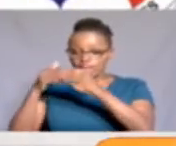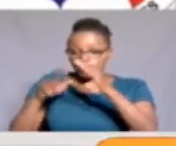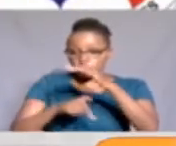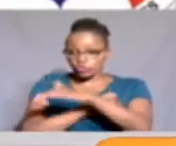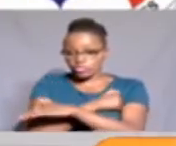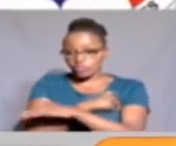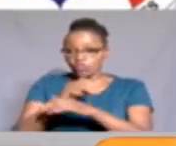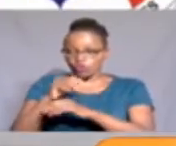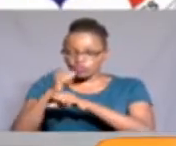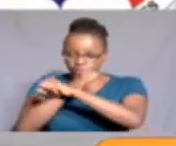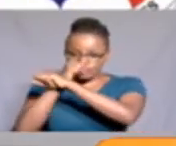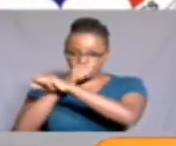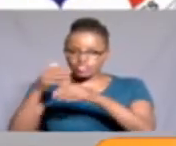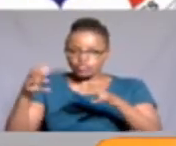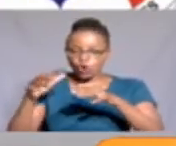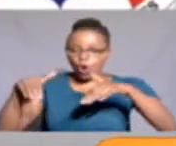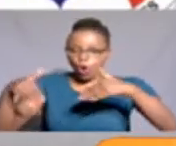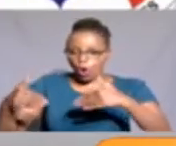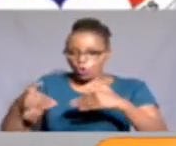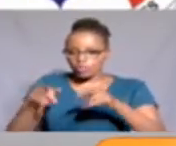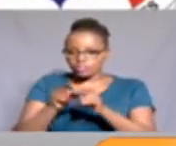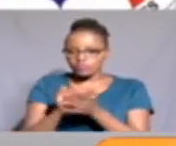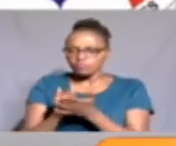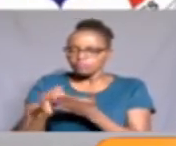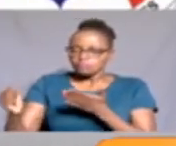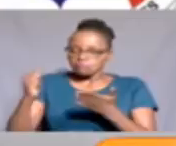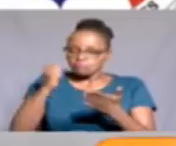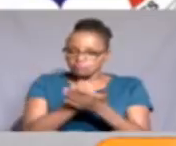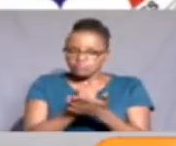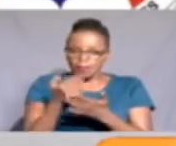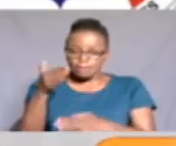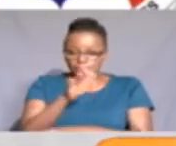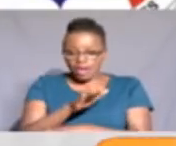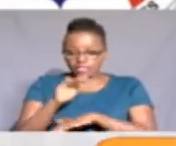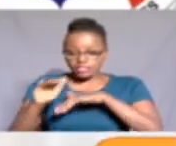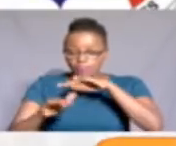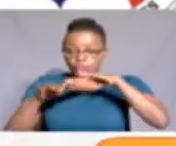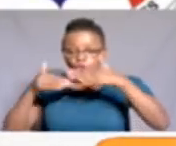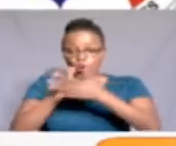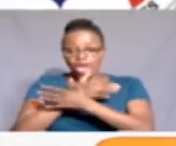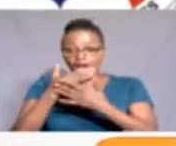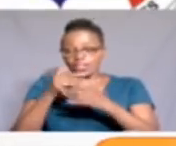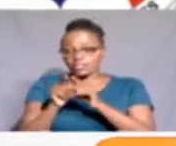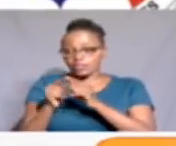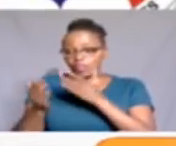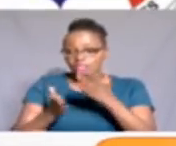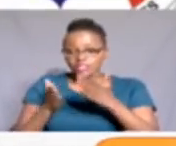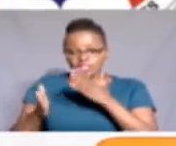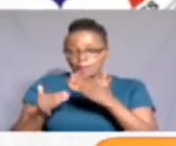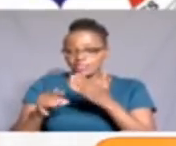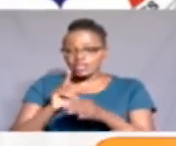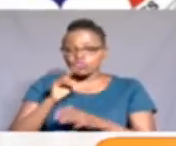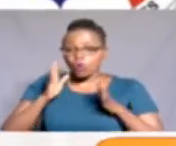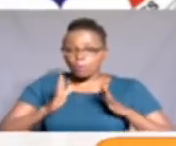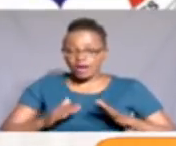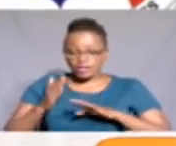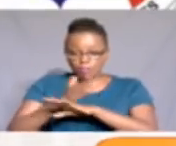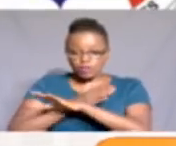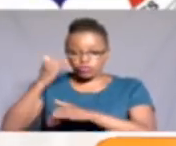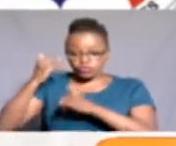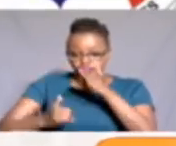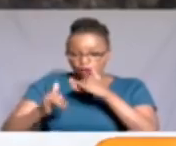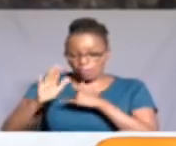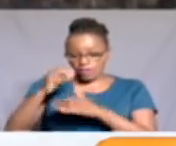to remove, retire or redeploy the Chief of Defence Forces, his Deputy or any of the service commanders before the expiry of their